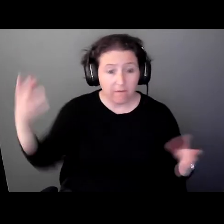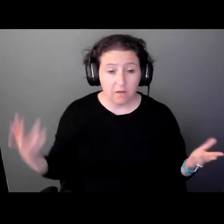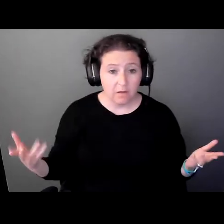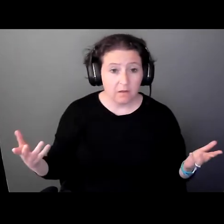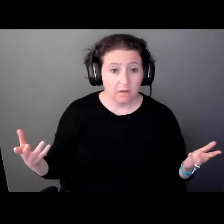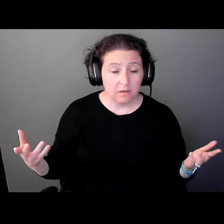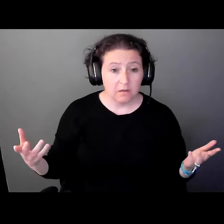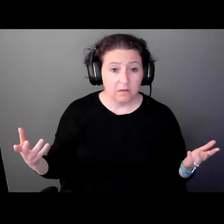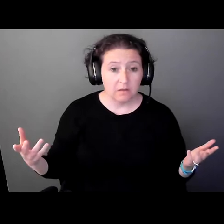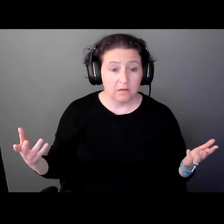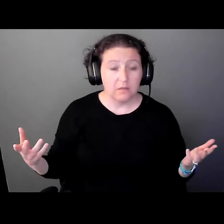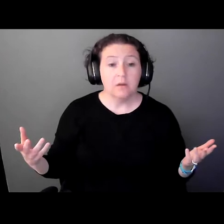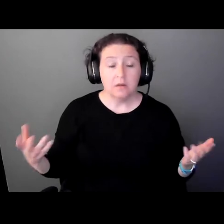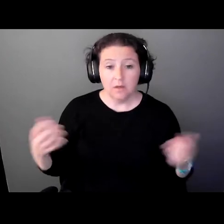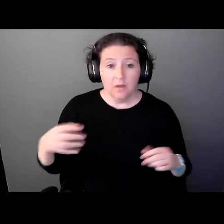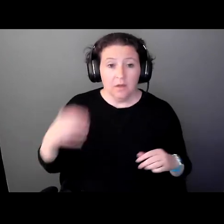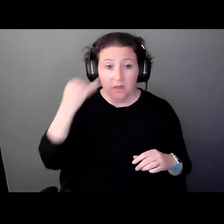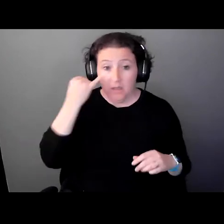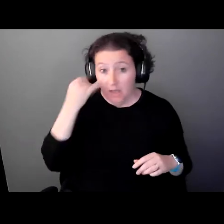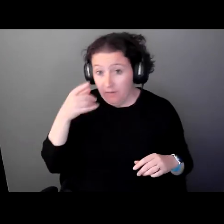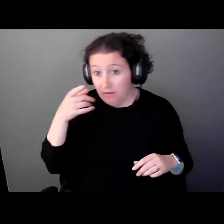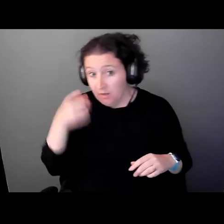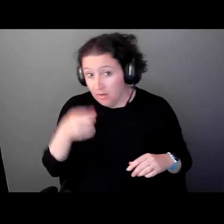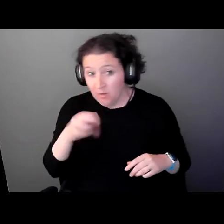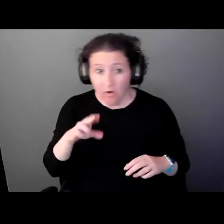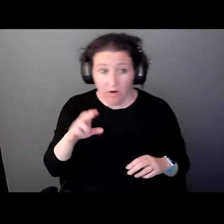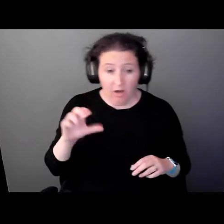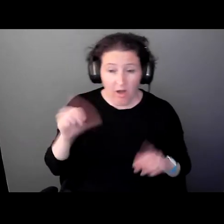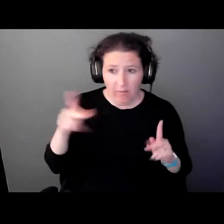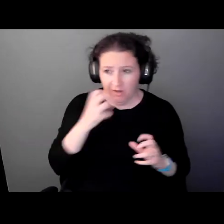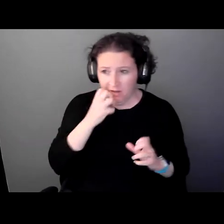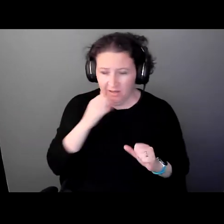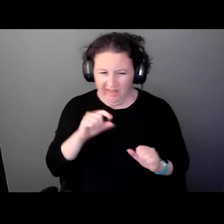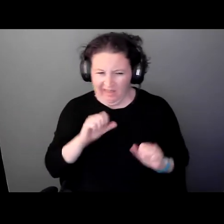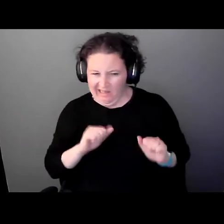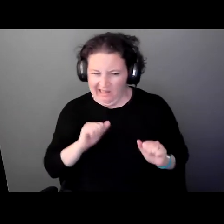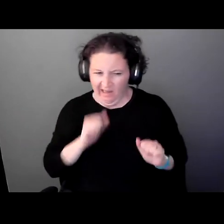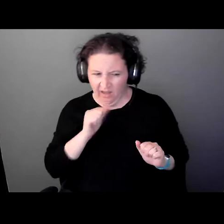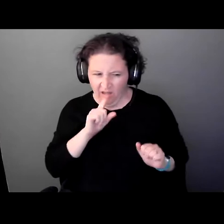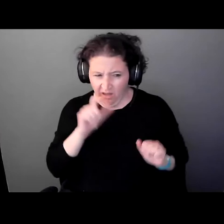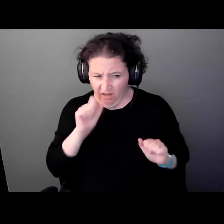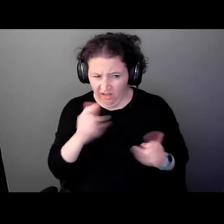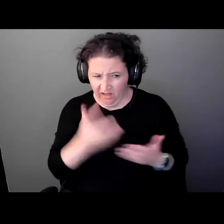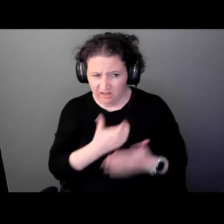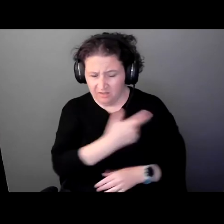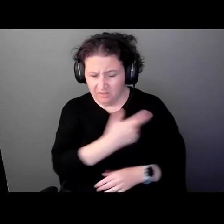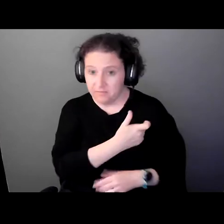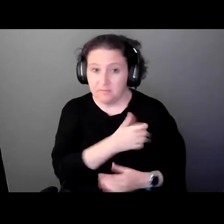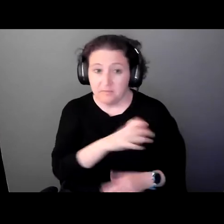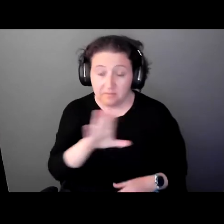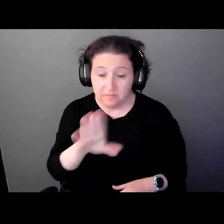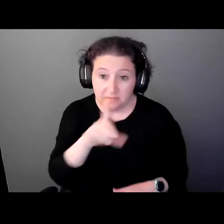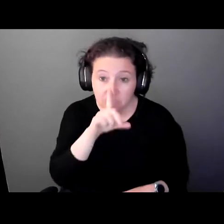that if you or people you know remain hesitant about receiving these remarkably safe and